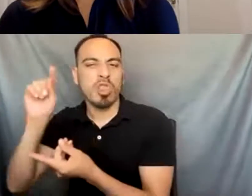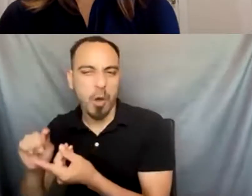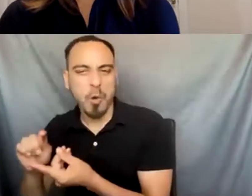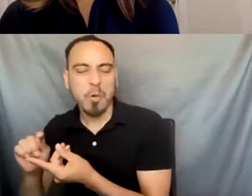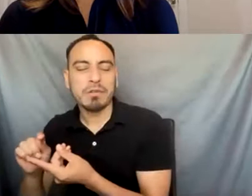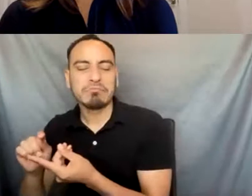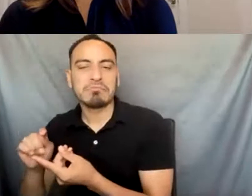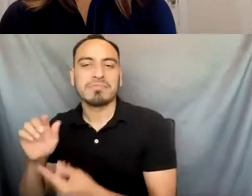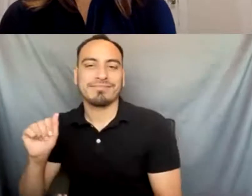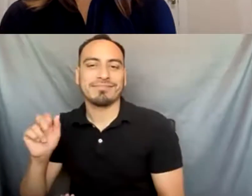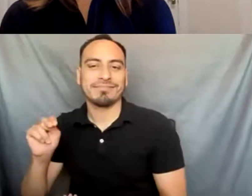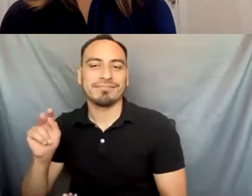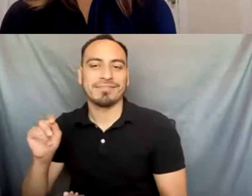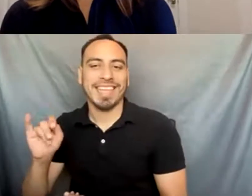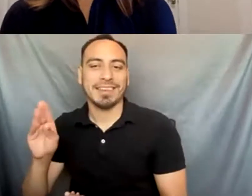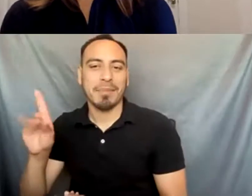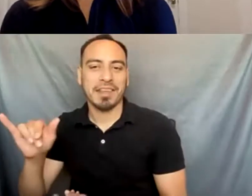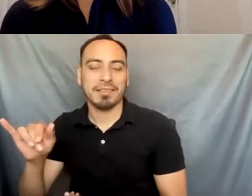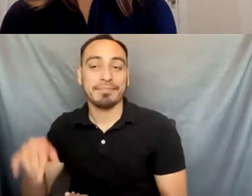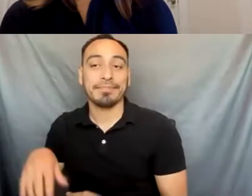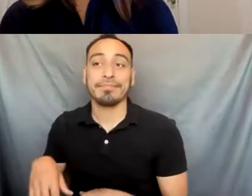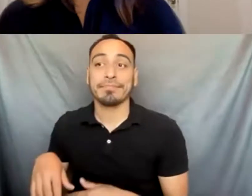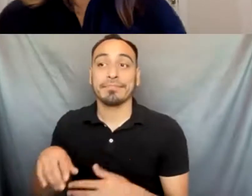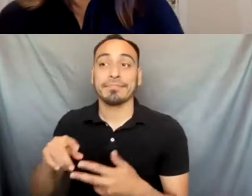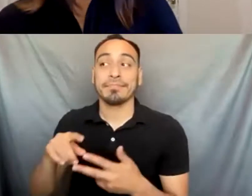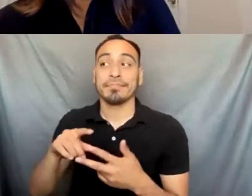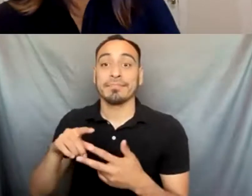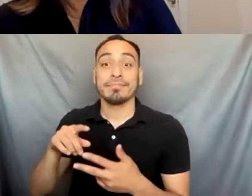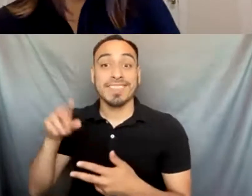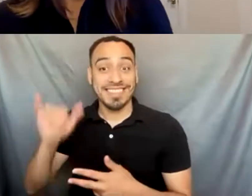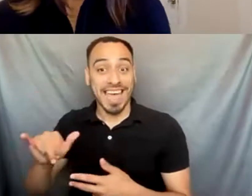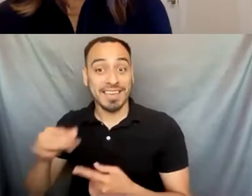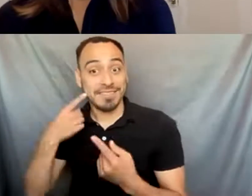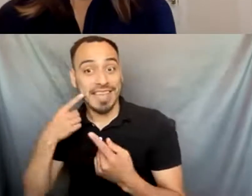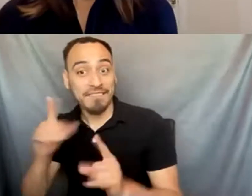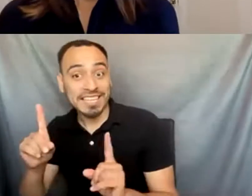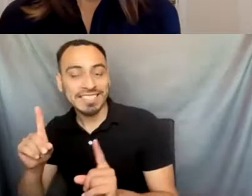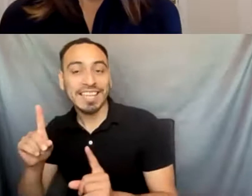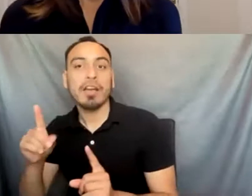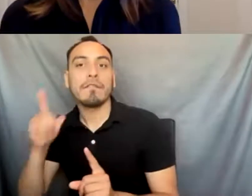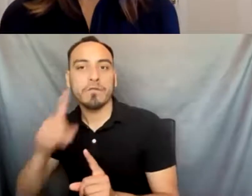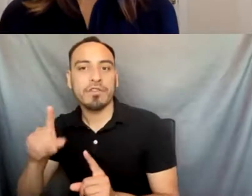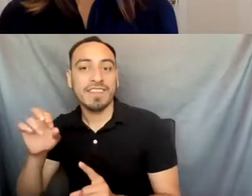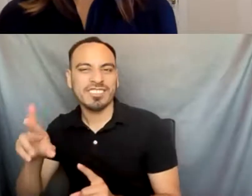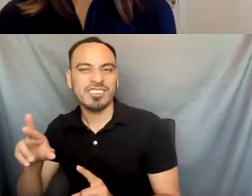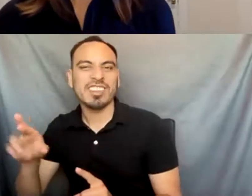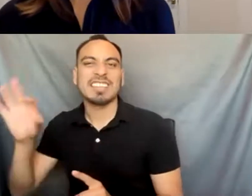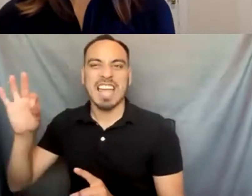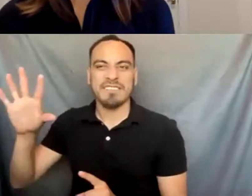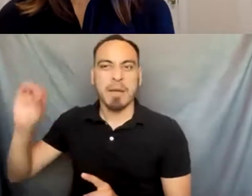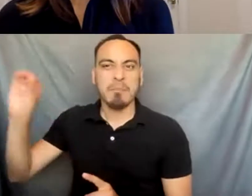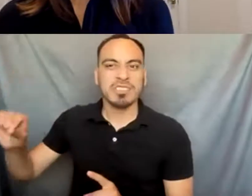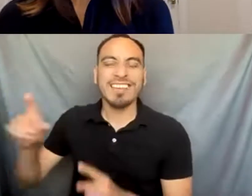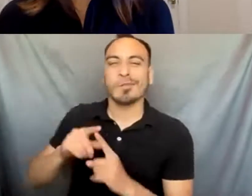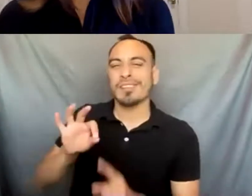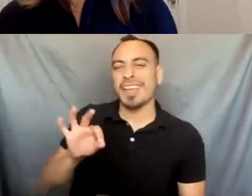the efficacy, for example, of the Pfizer vaccine goes from 95% to about 91.5%.